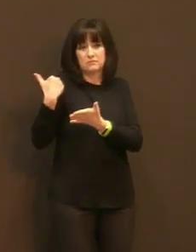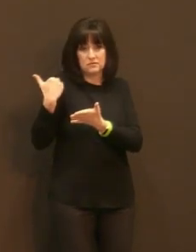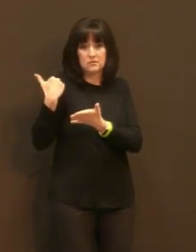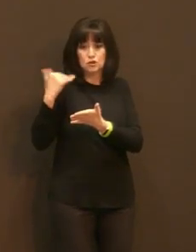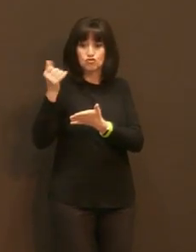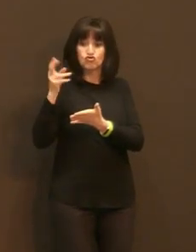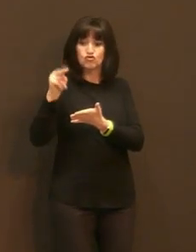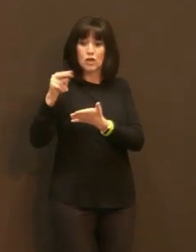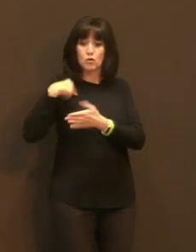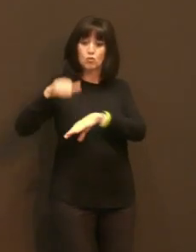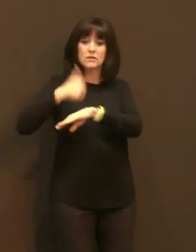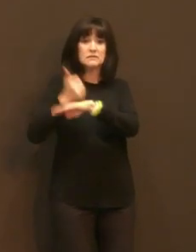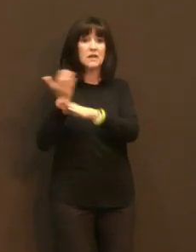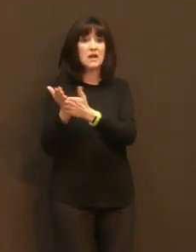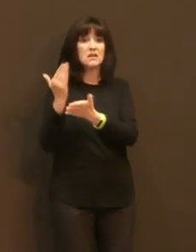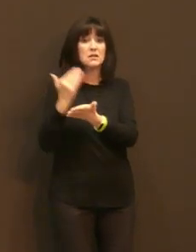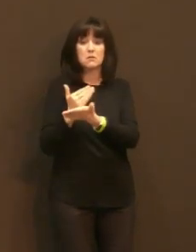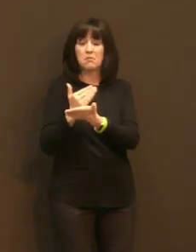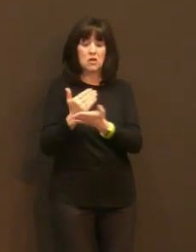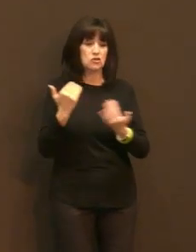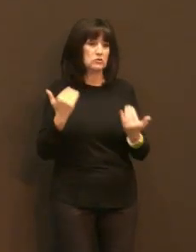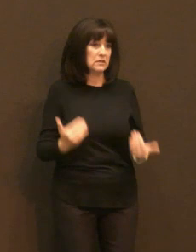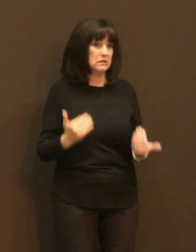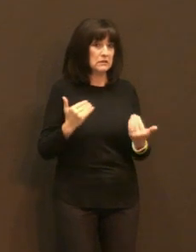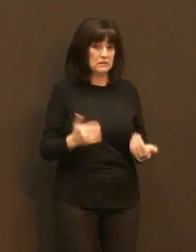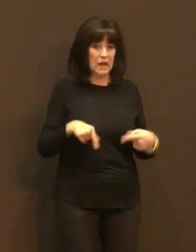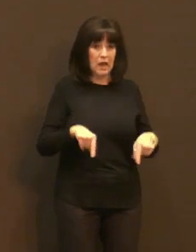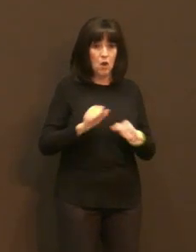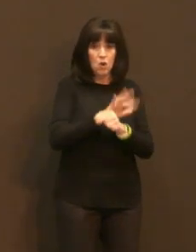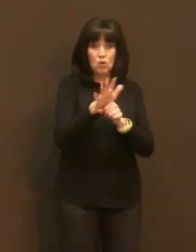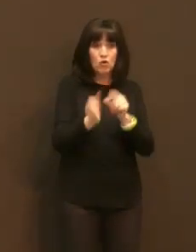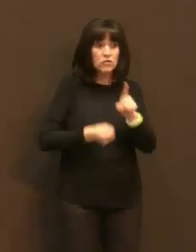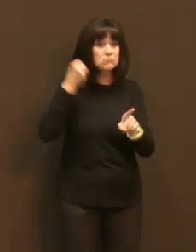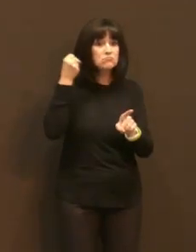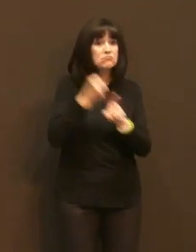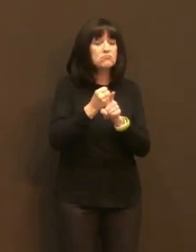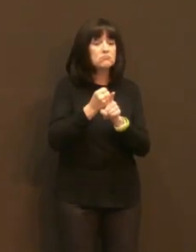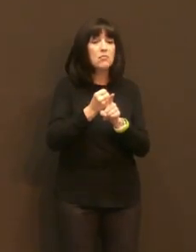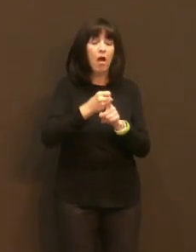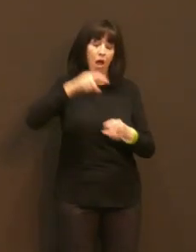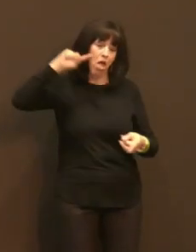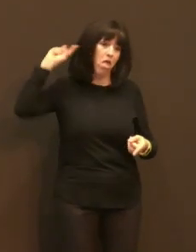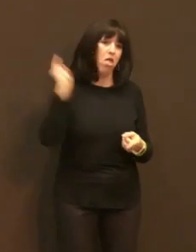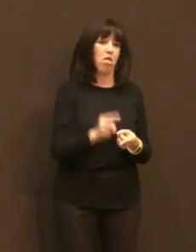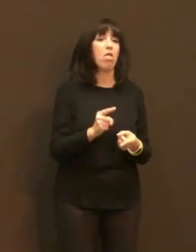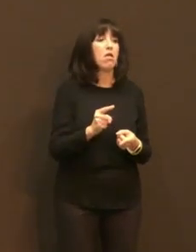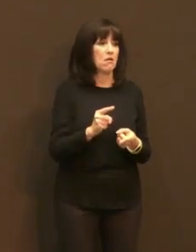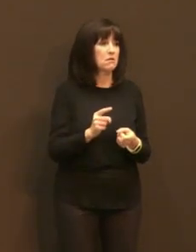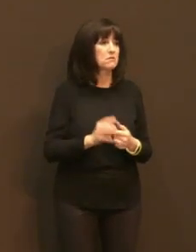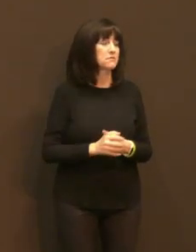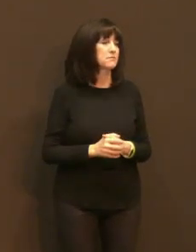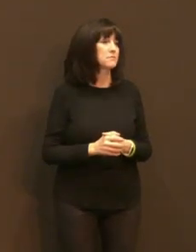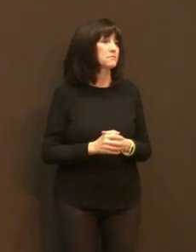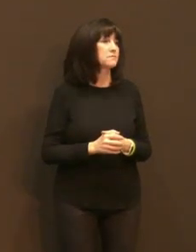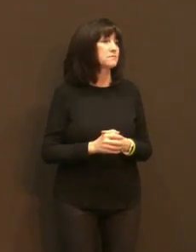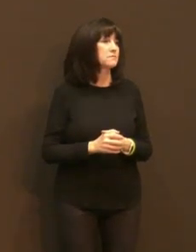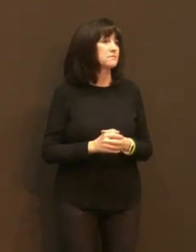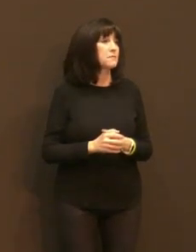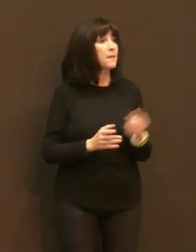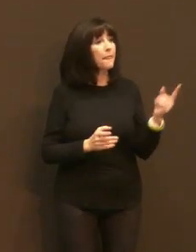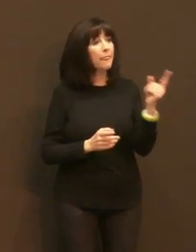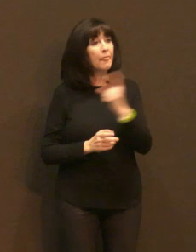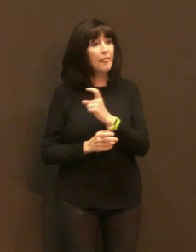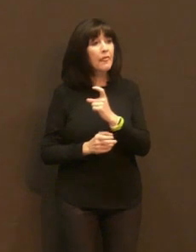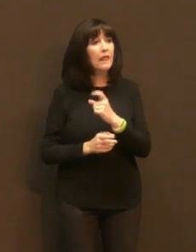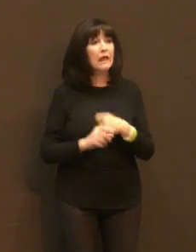in January. And just kind of piggybacking on that a little bit, has there been any discussion about potential